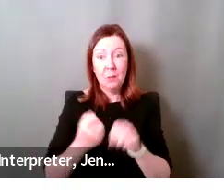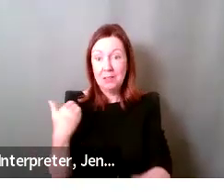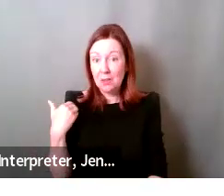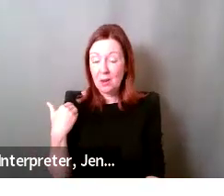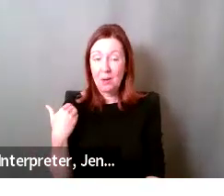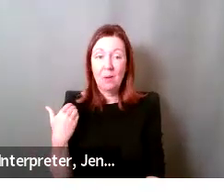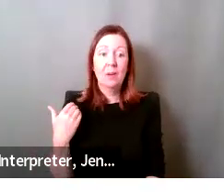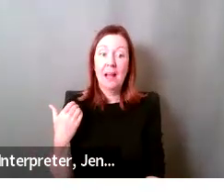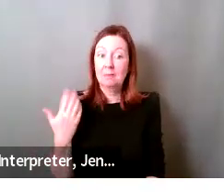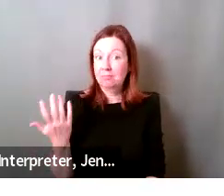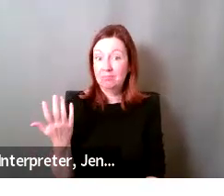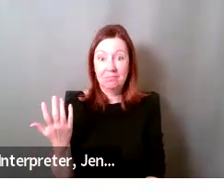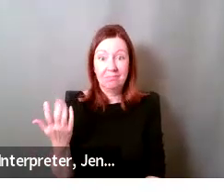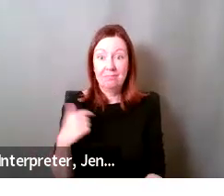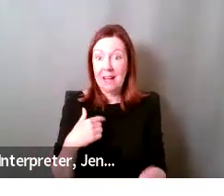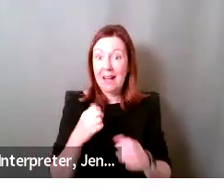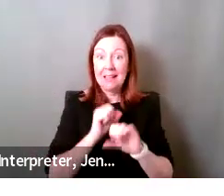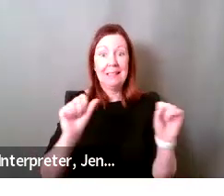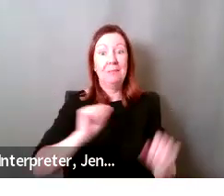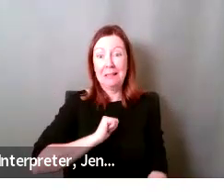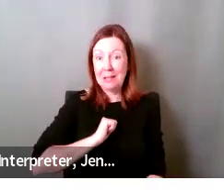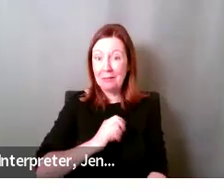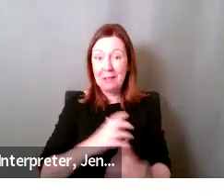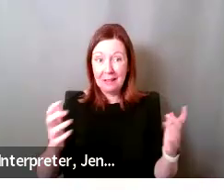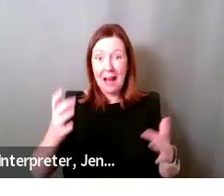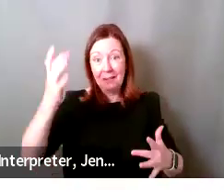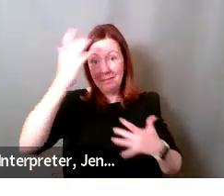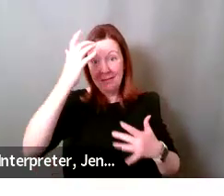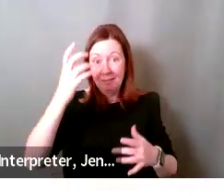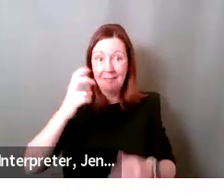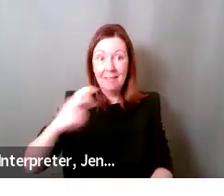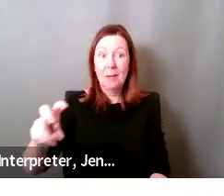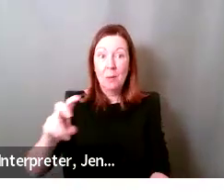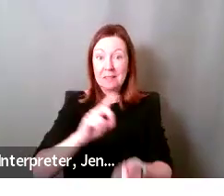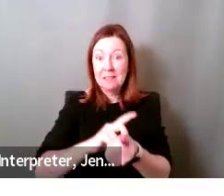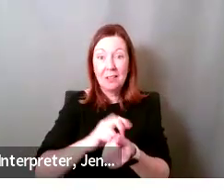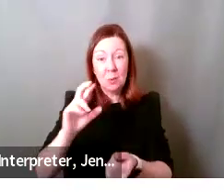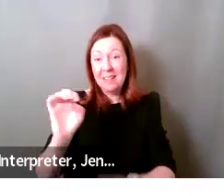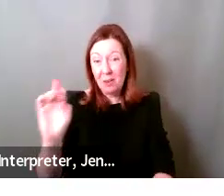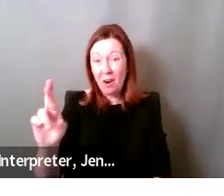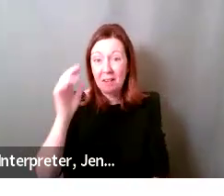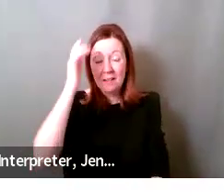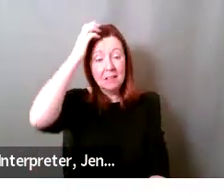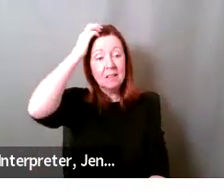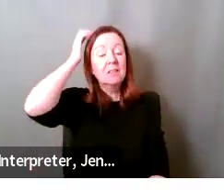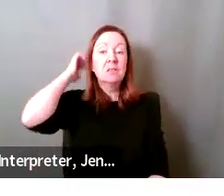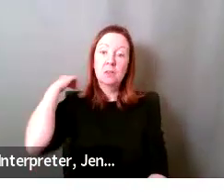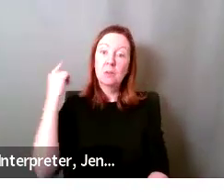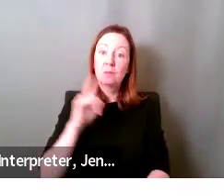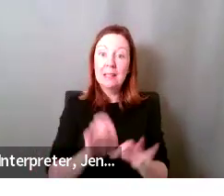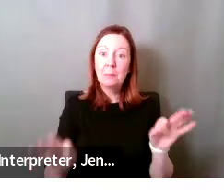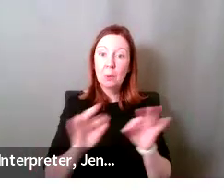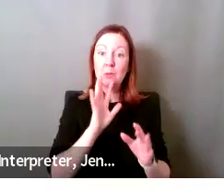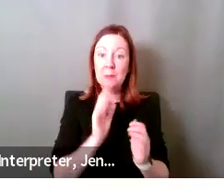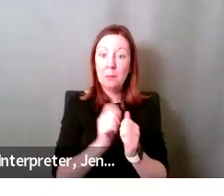ago, and I probably saved myself a trip to the doctor or the ER. So it's important to speak with your